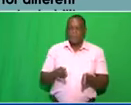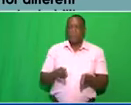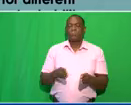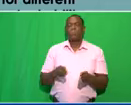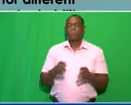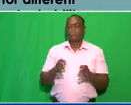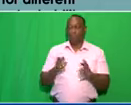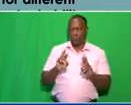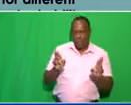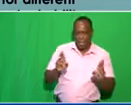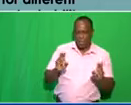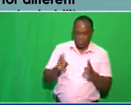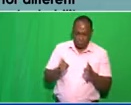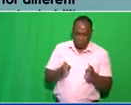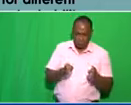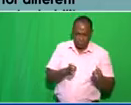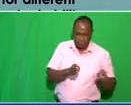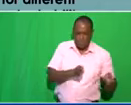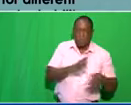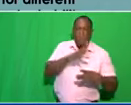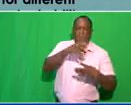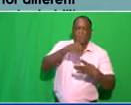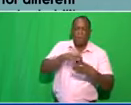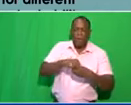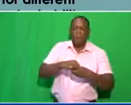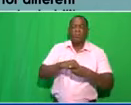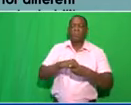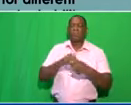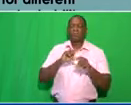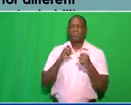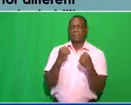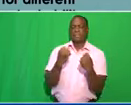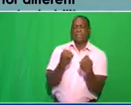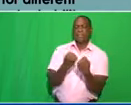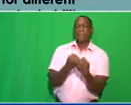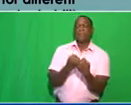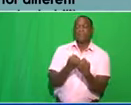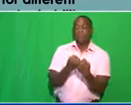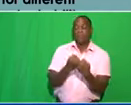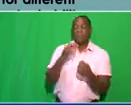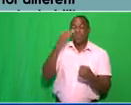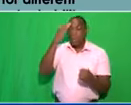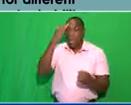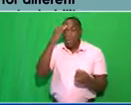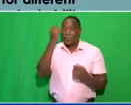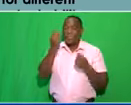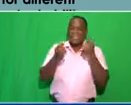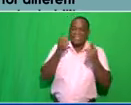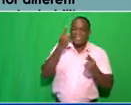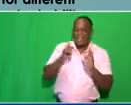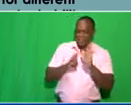by the focus on knowledge, understanding, the development of skills, and in a